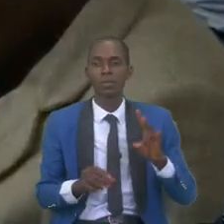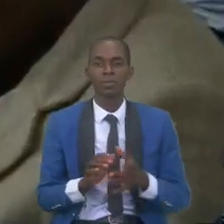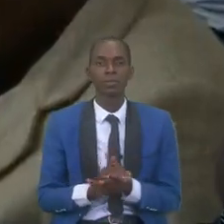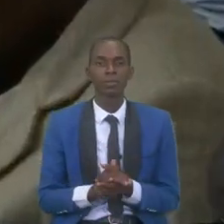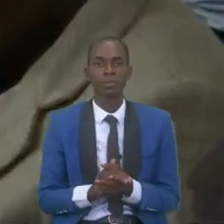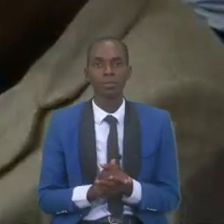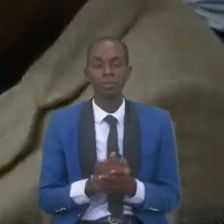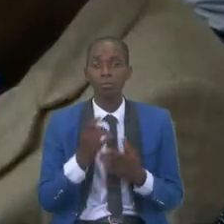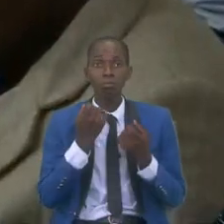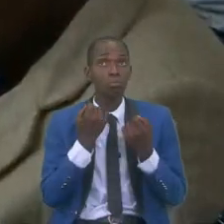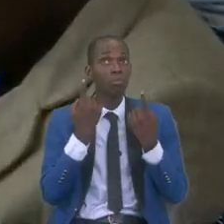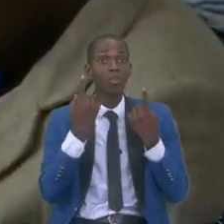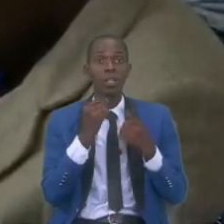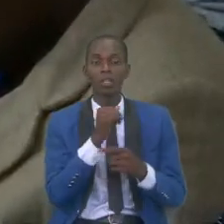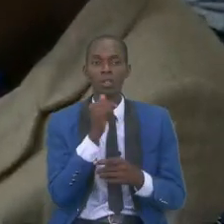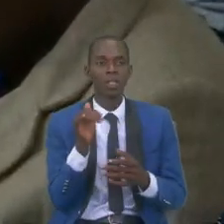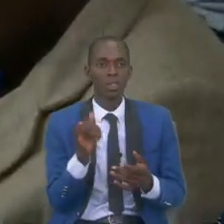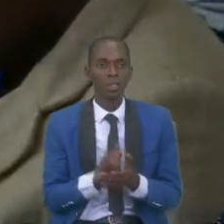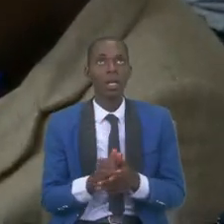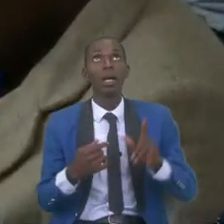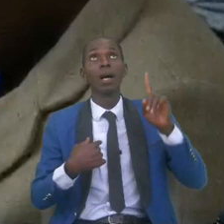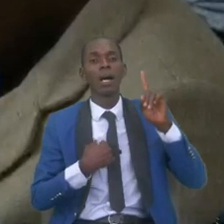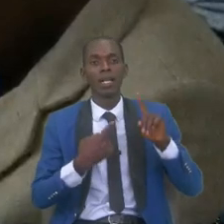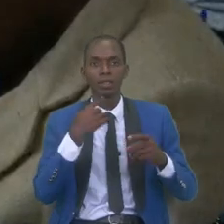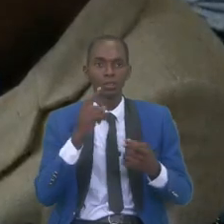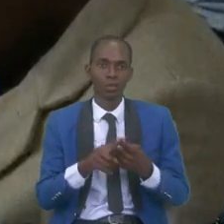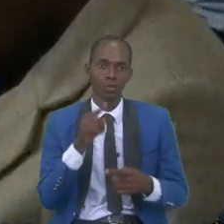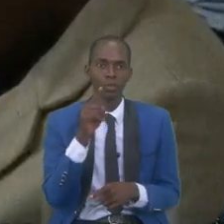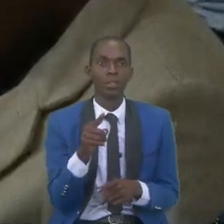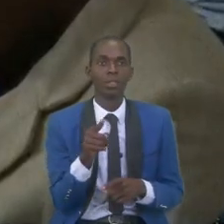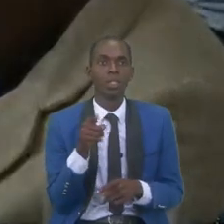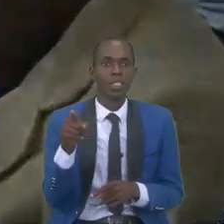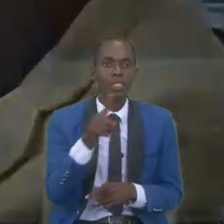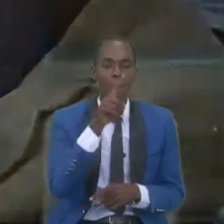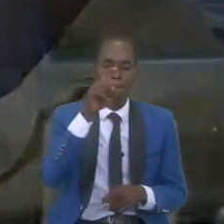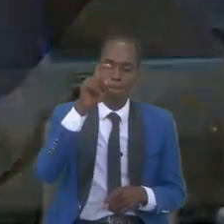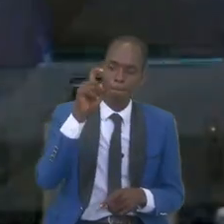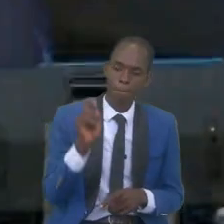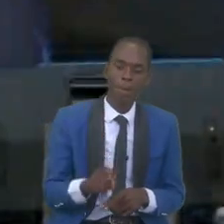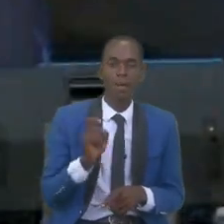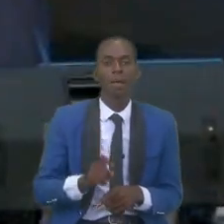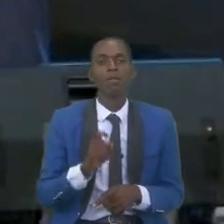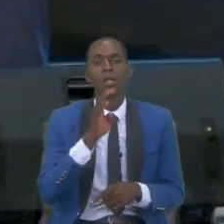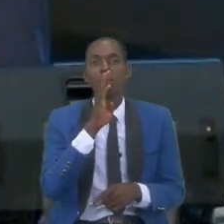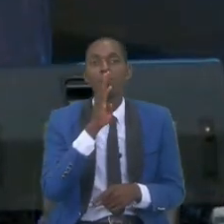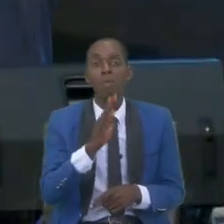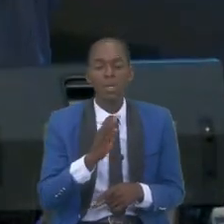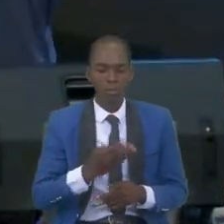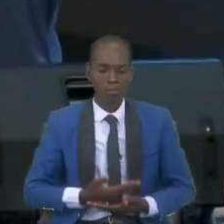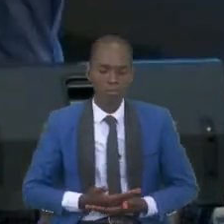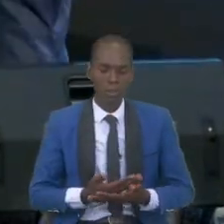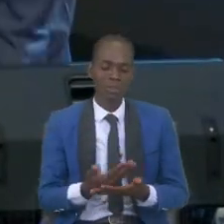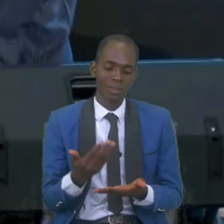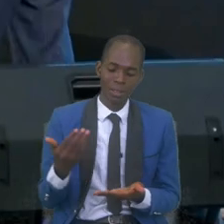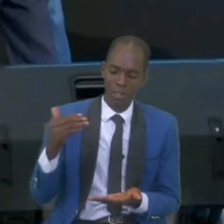marvel not that I said unto thee, ye must be born again. If